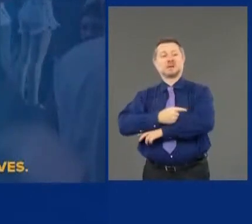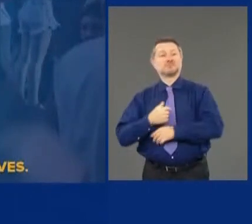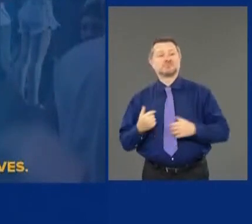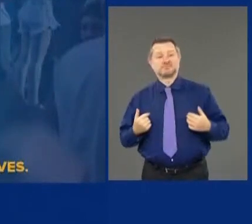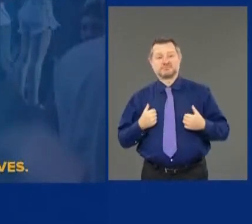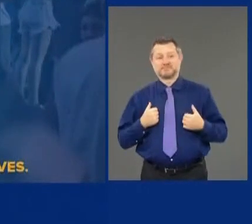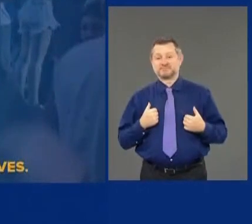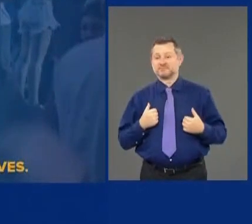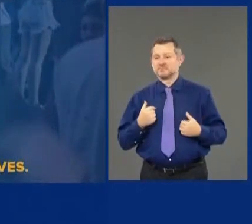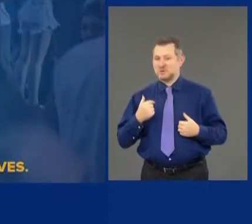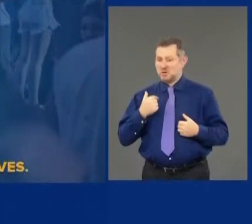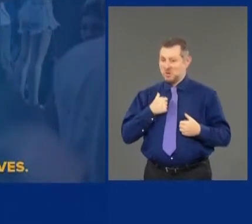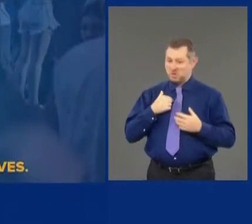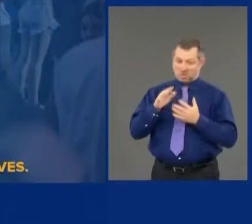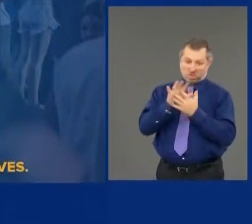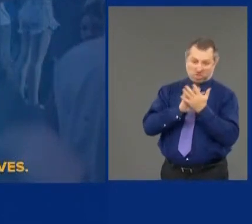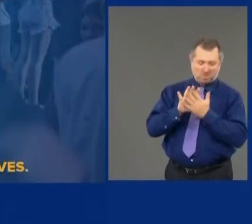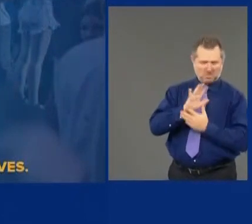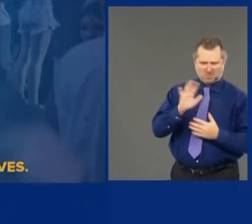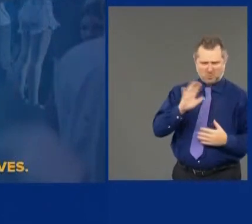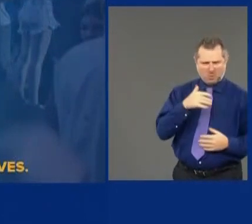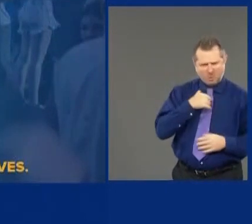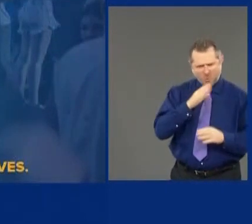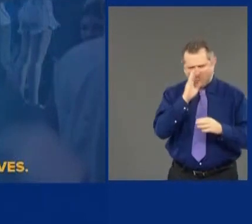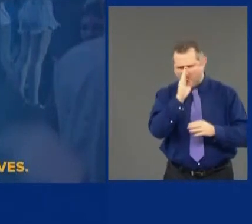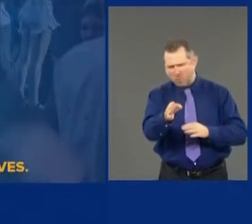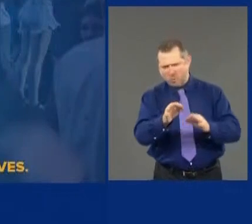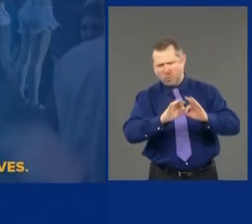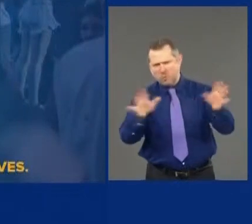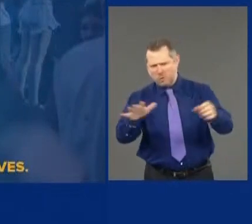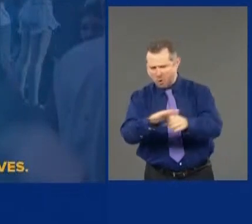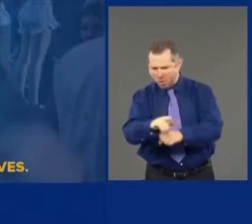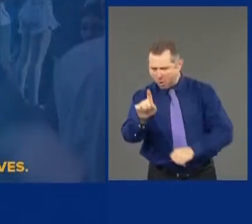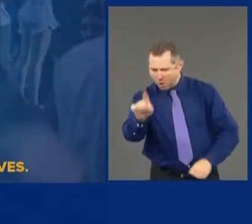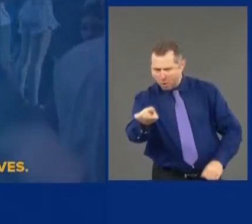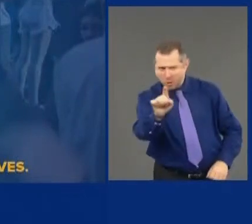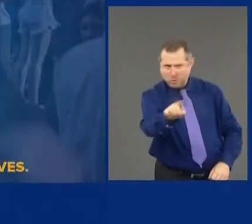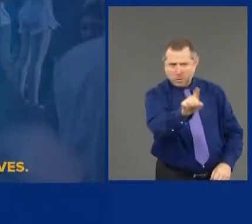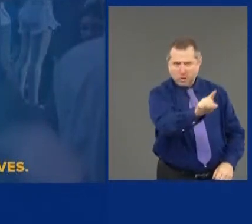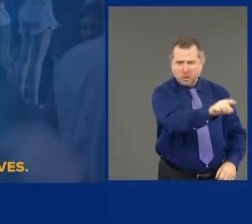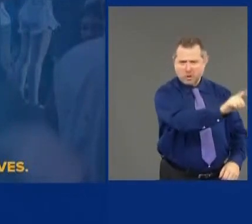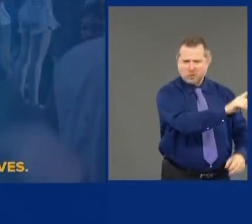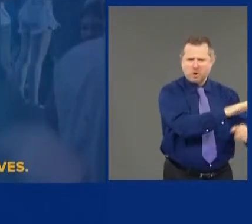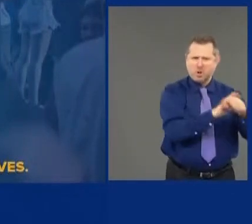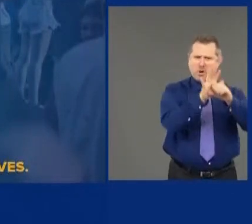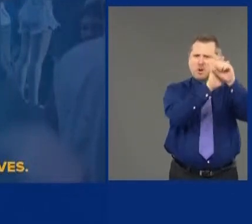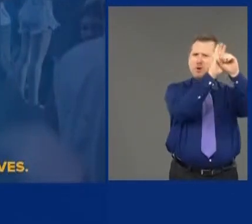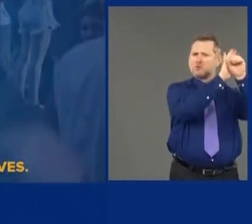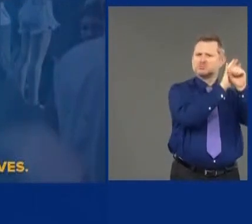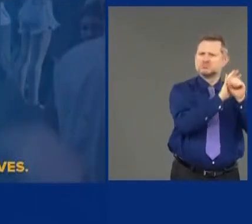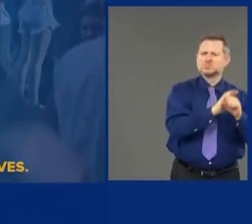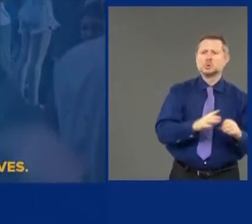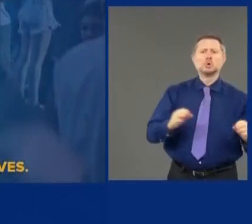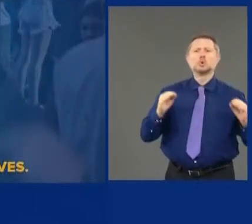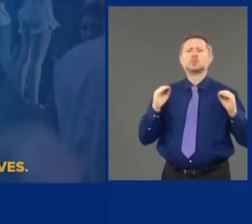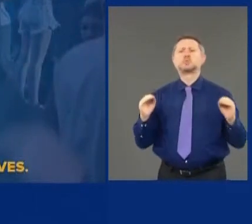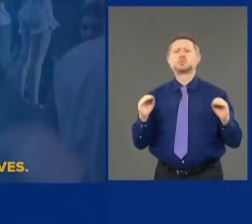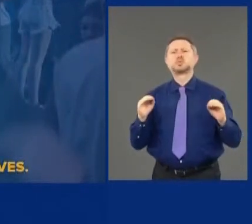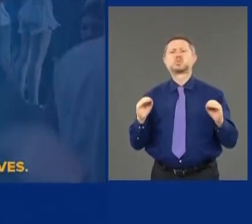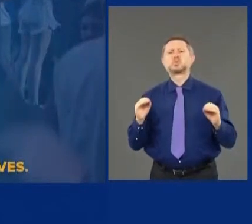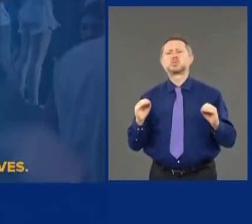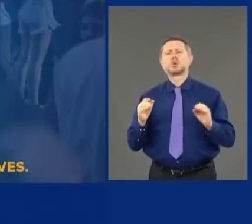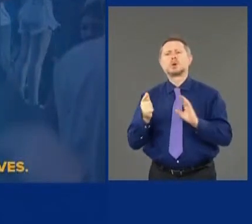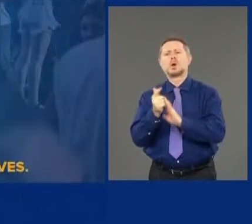one, local governments don't have any legal authority